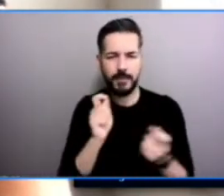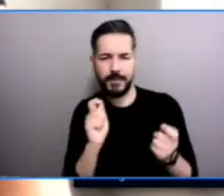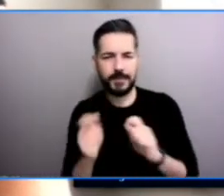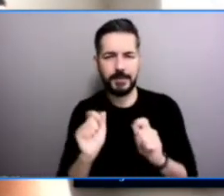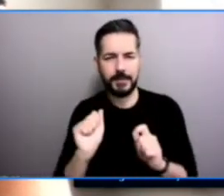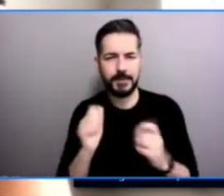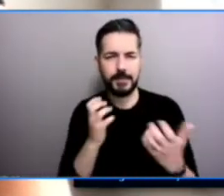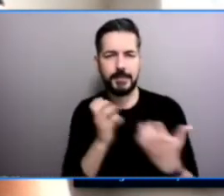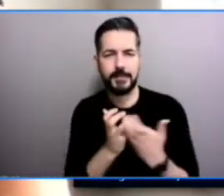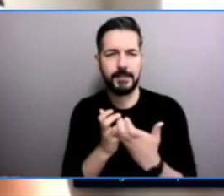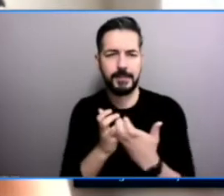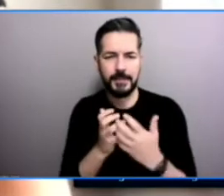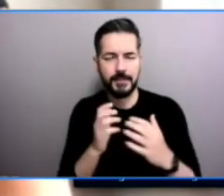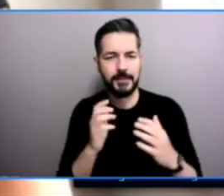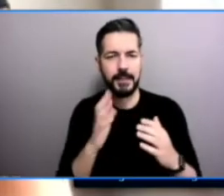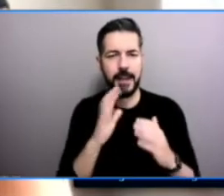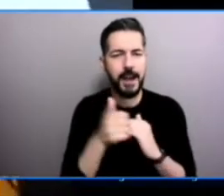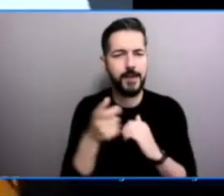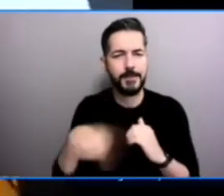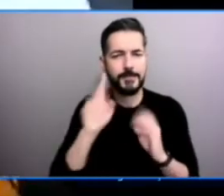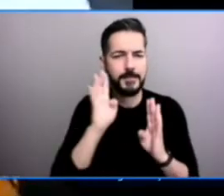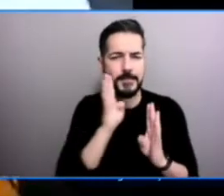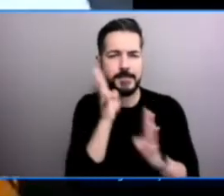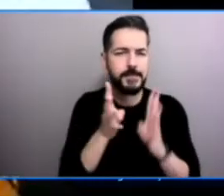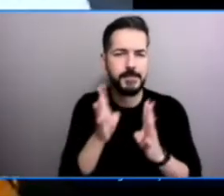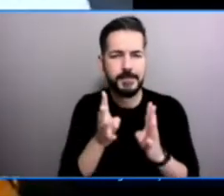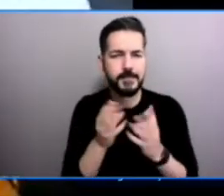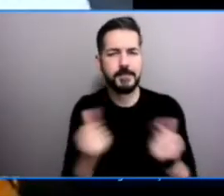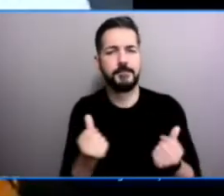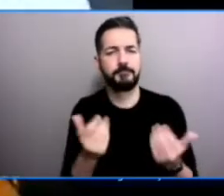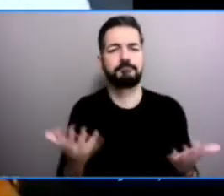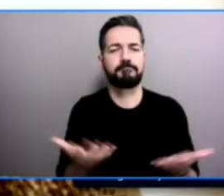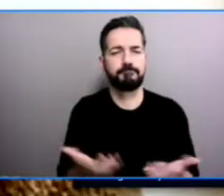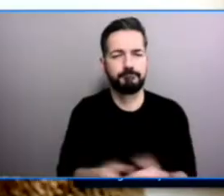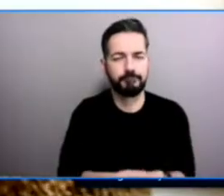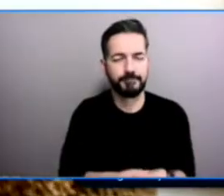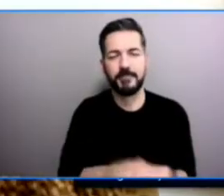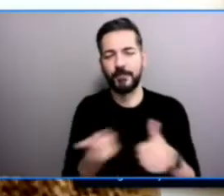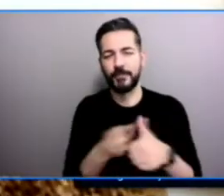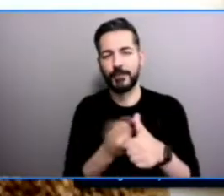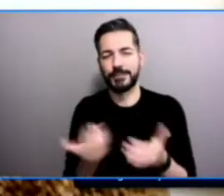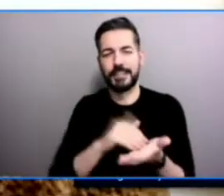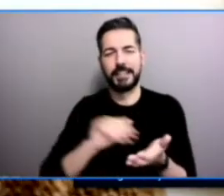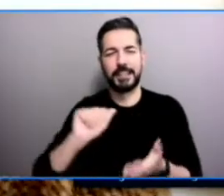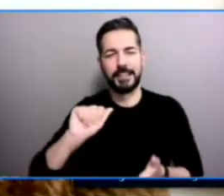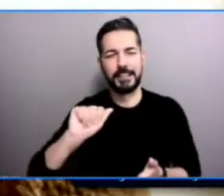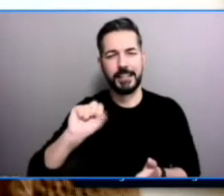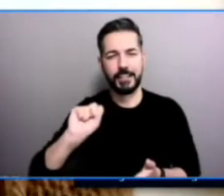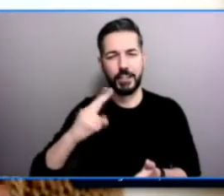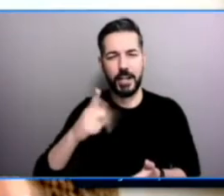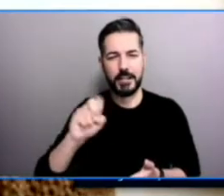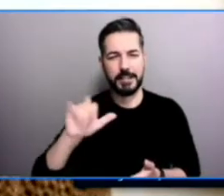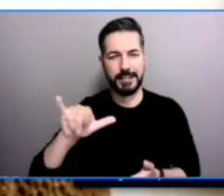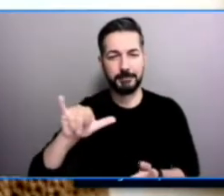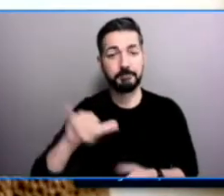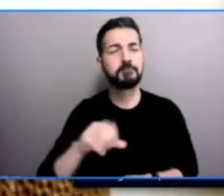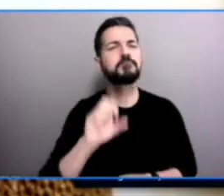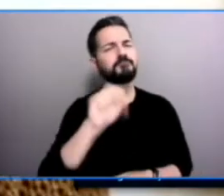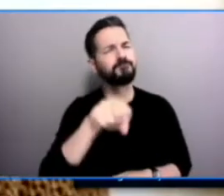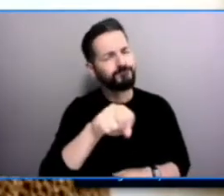Thank you so much. Melina, your turn. Hi, everyone. I'm Melina Cohen, pronouns she,